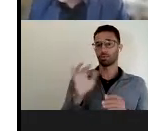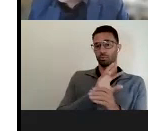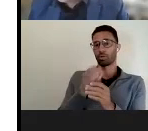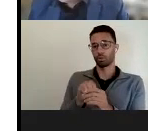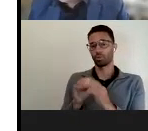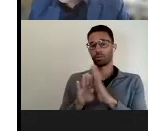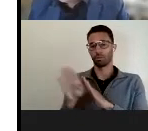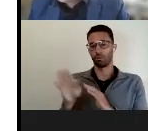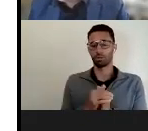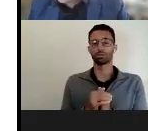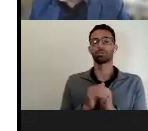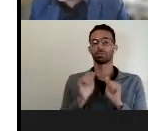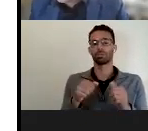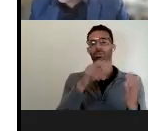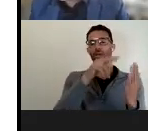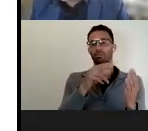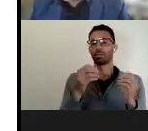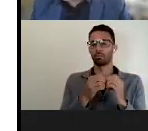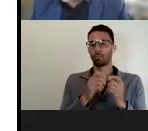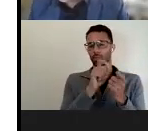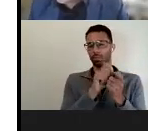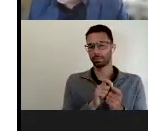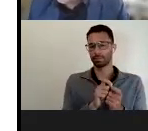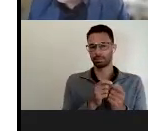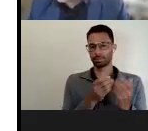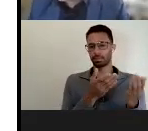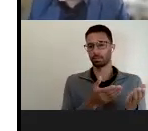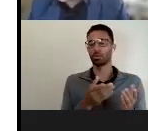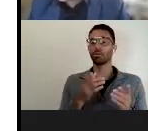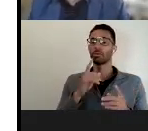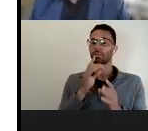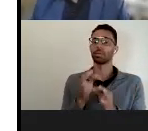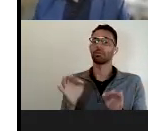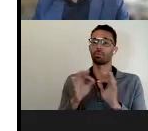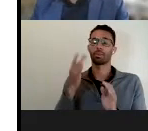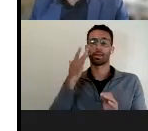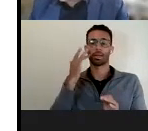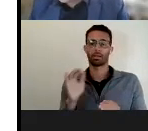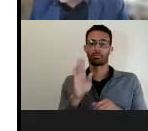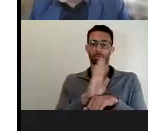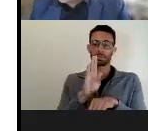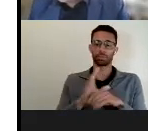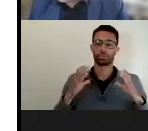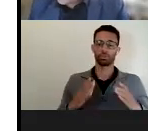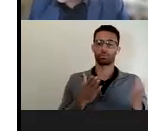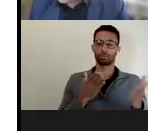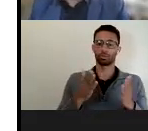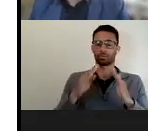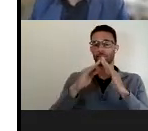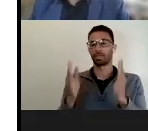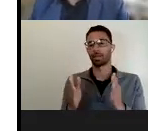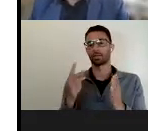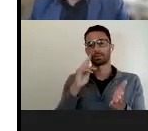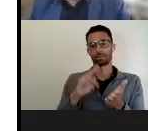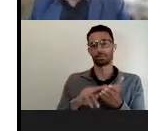details about it. But it was really important that the California Business Consumer Services and Housing Secretary, Castro Ramirez,